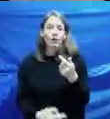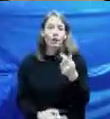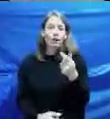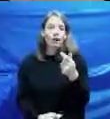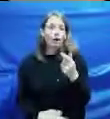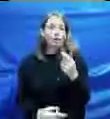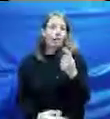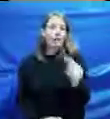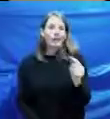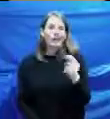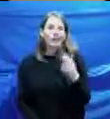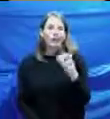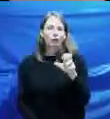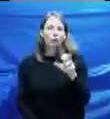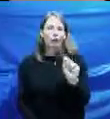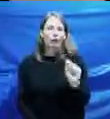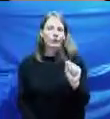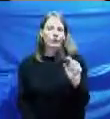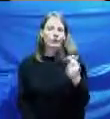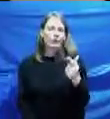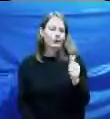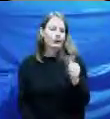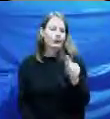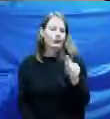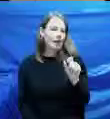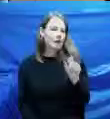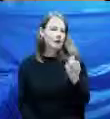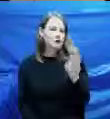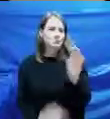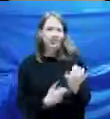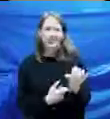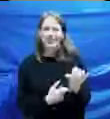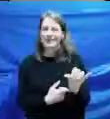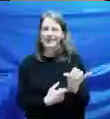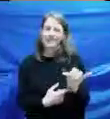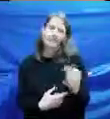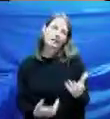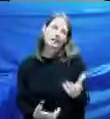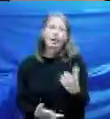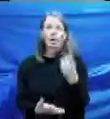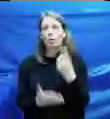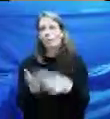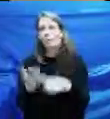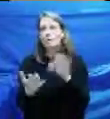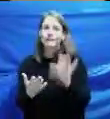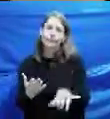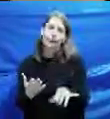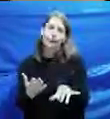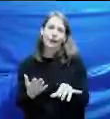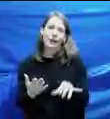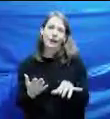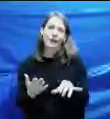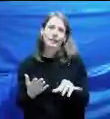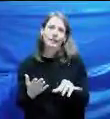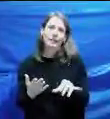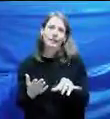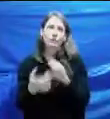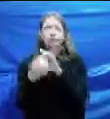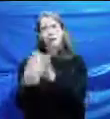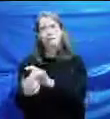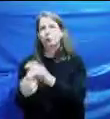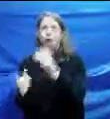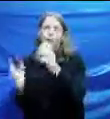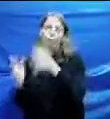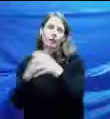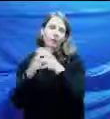that cliche, it's over, right? Because who cares about Gatsby? We know there's an American dream, and sometimes he gets disappointed, and it's over. Right. So I think part of what we're looking